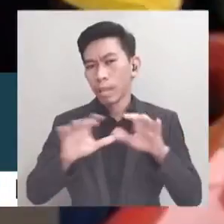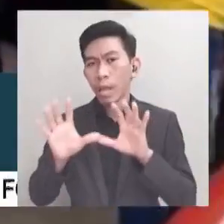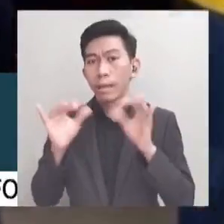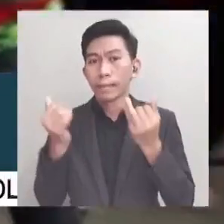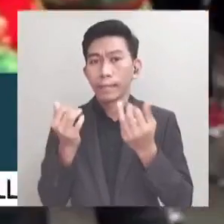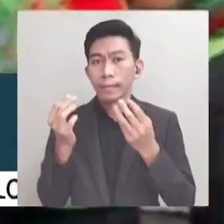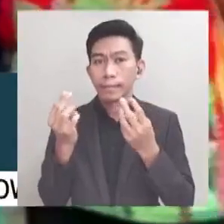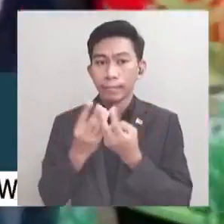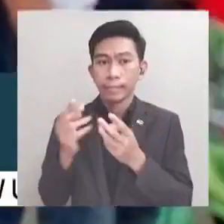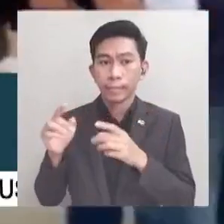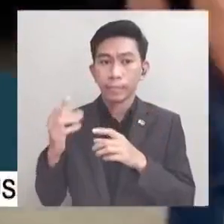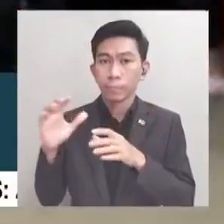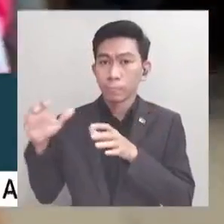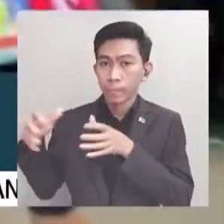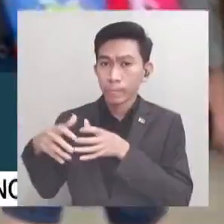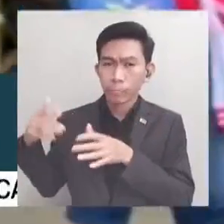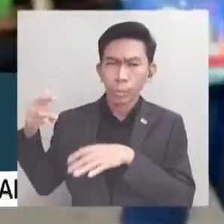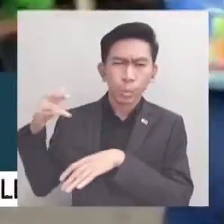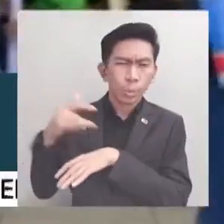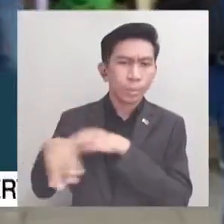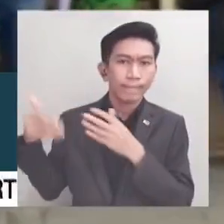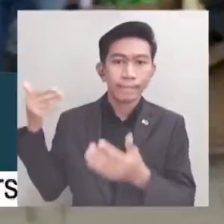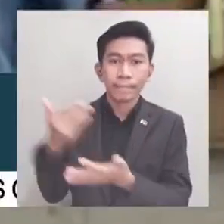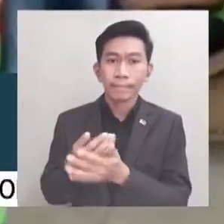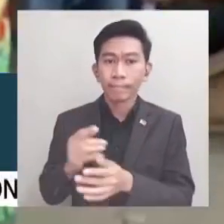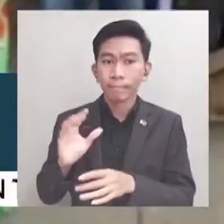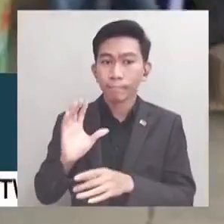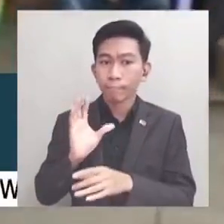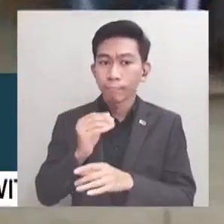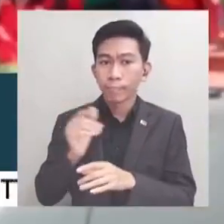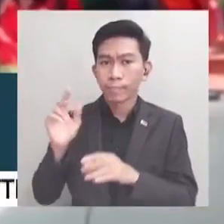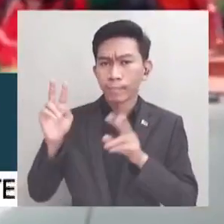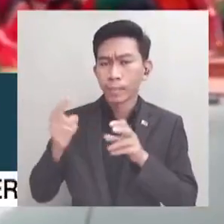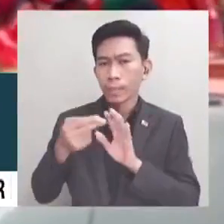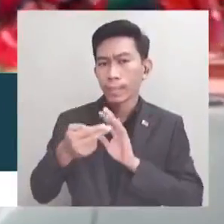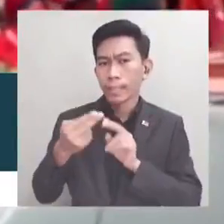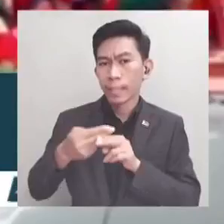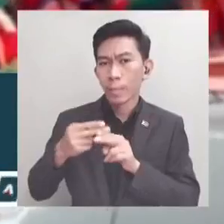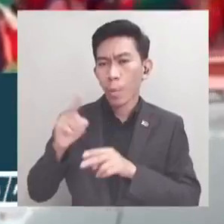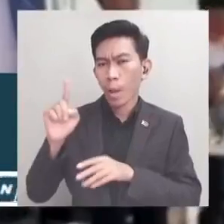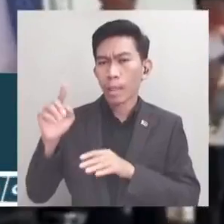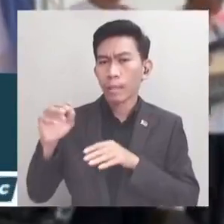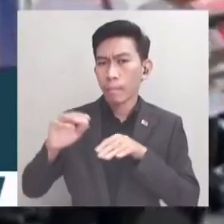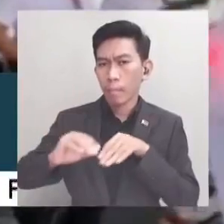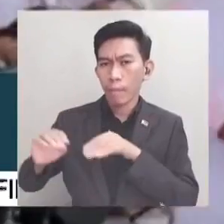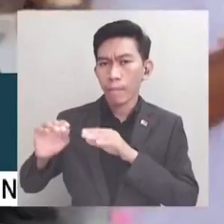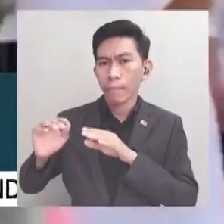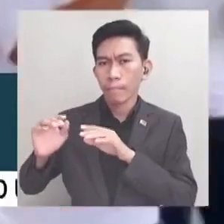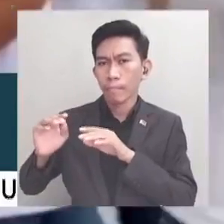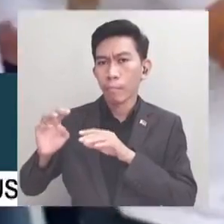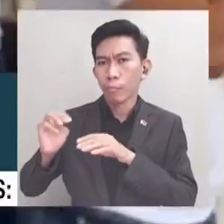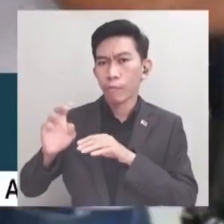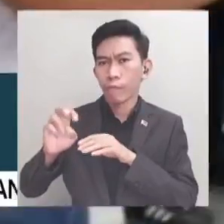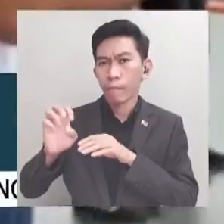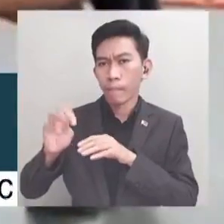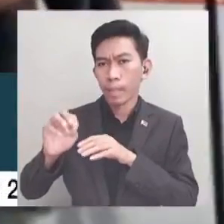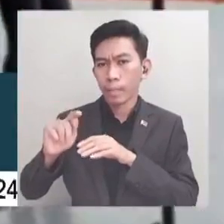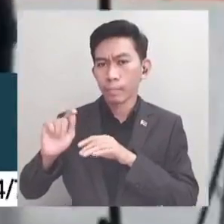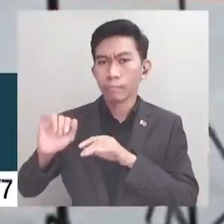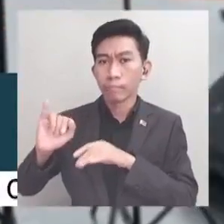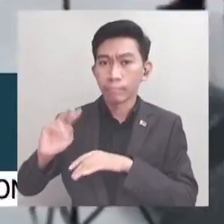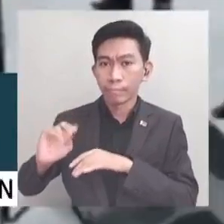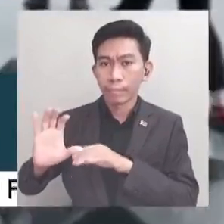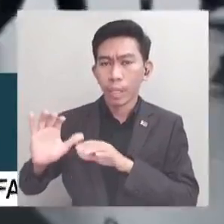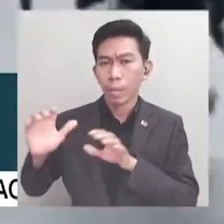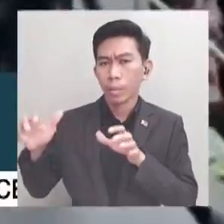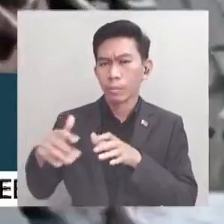groups that arrived early was the One Movement Incorporated. According to their chairman, Marlon Mendoza, they expect around